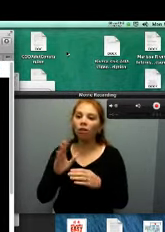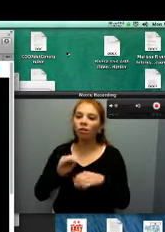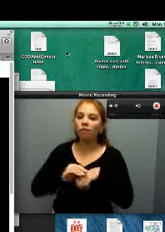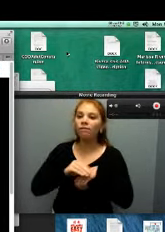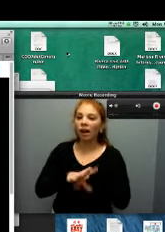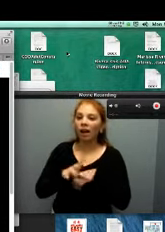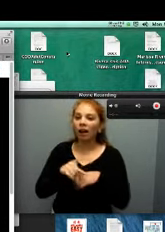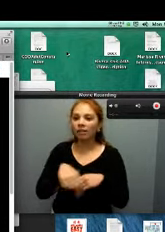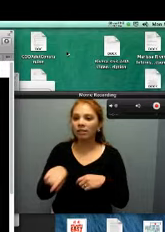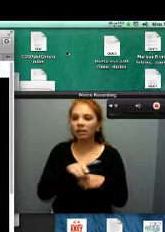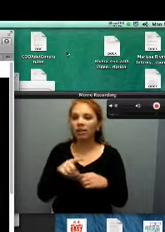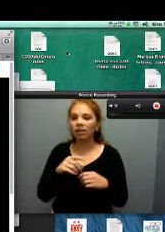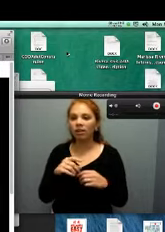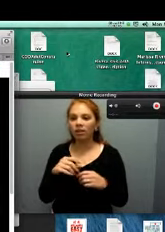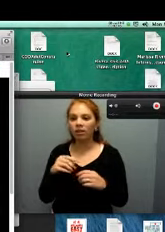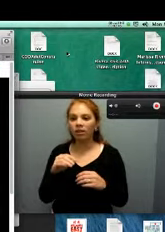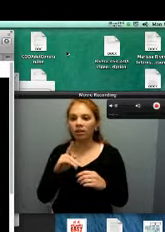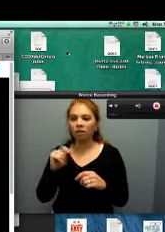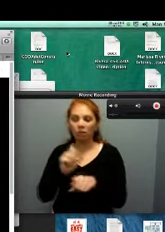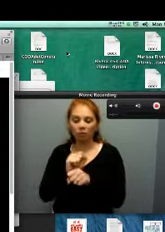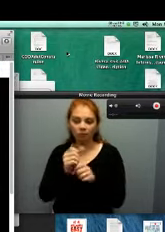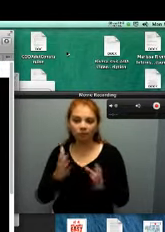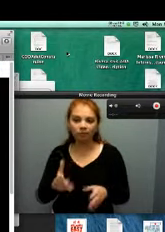increase someone can get.